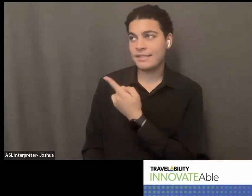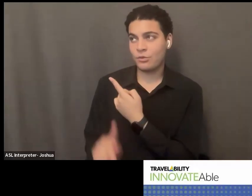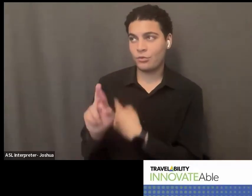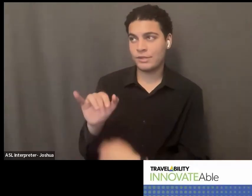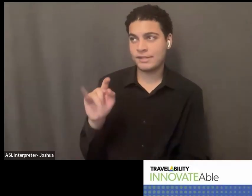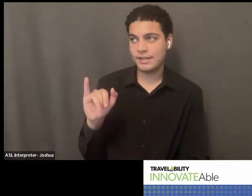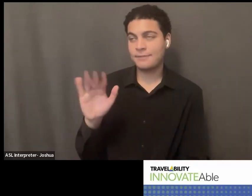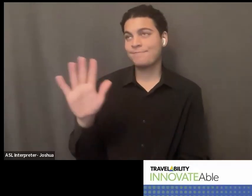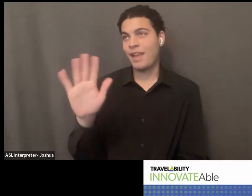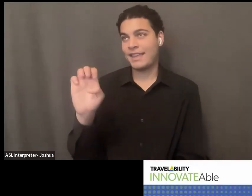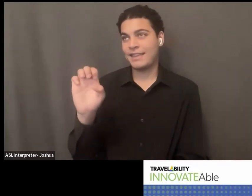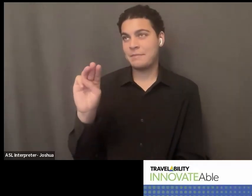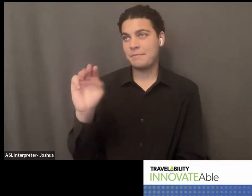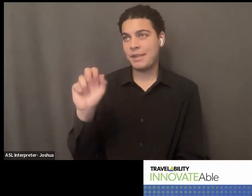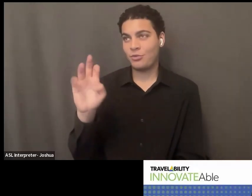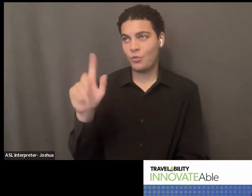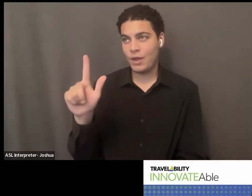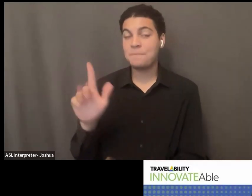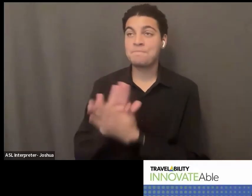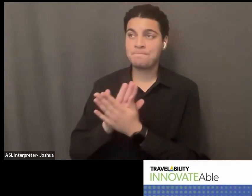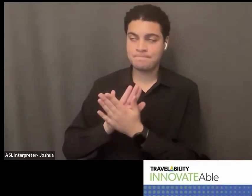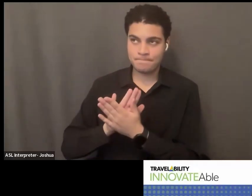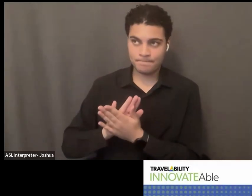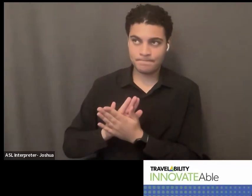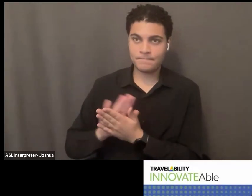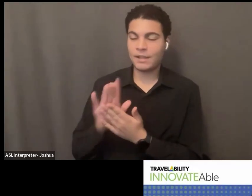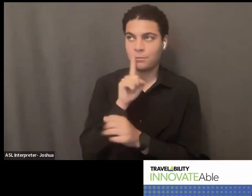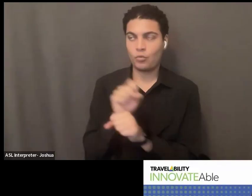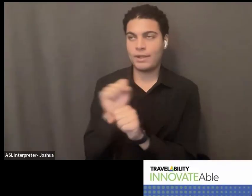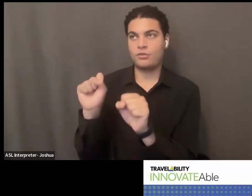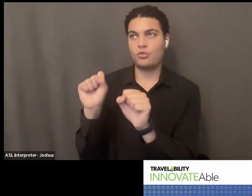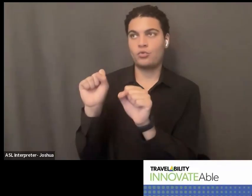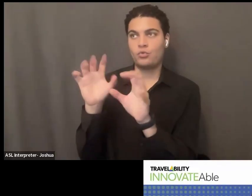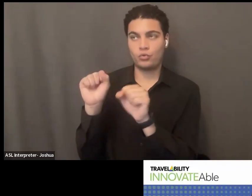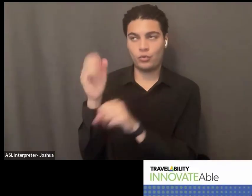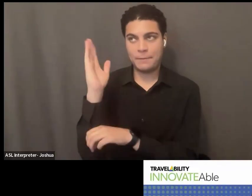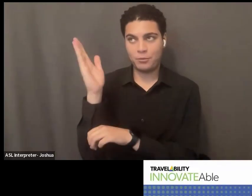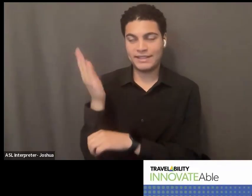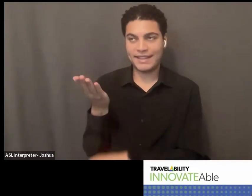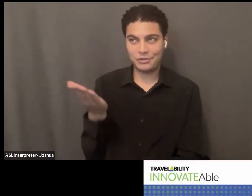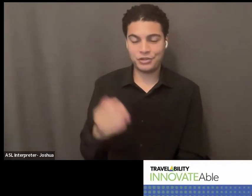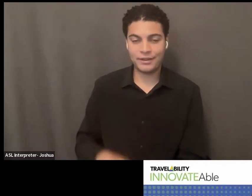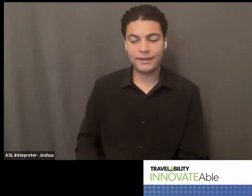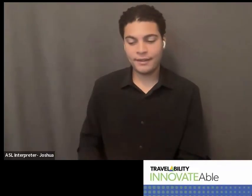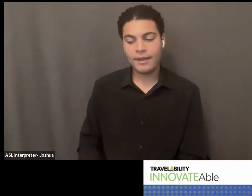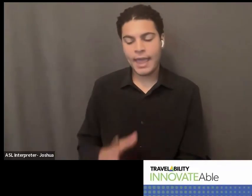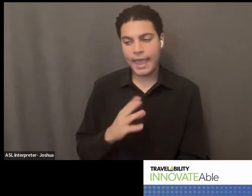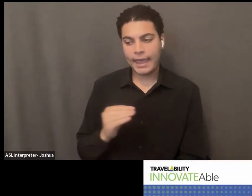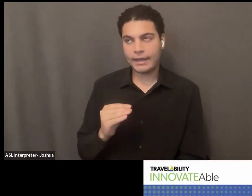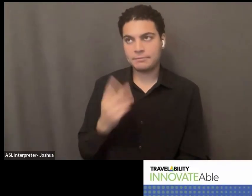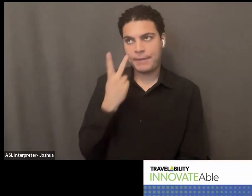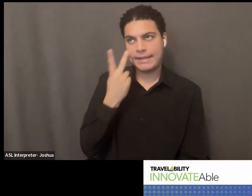Hi, Emmanuel. Very nice to very great presentation and yeah, incredibly emotional